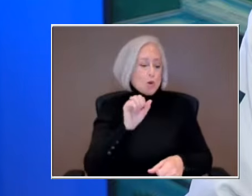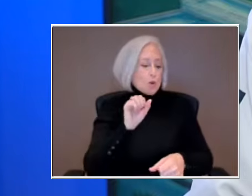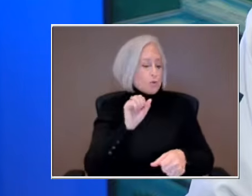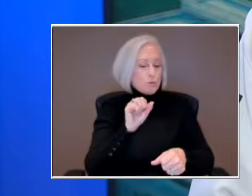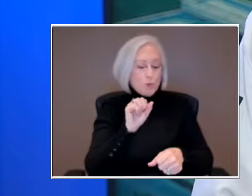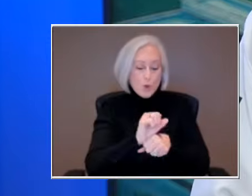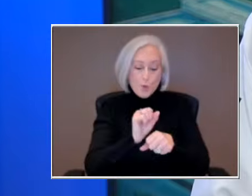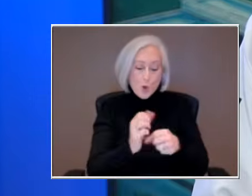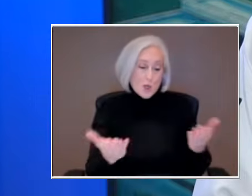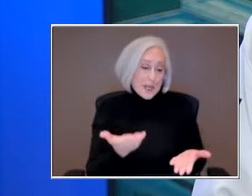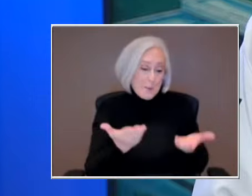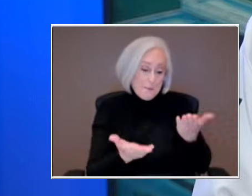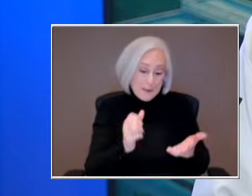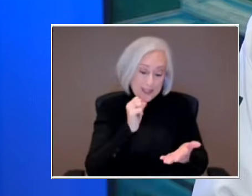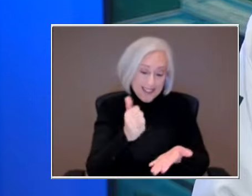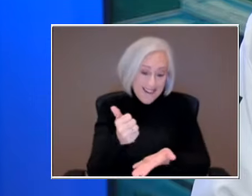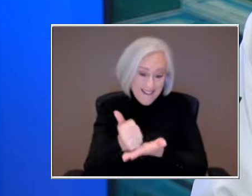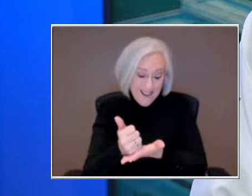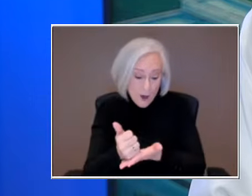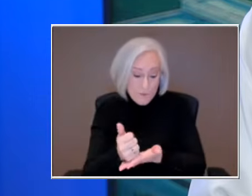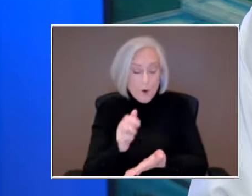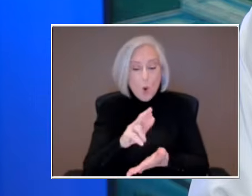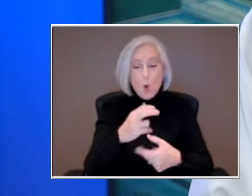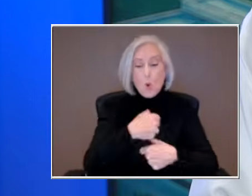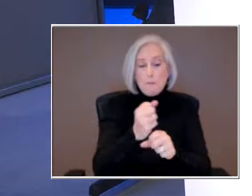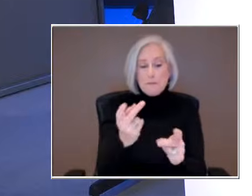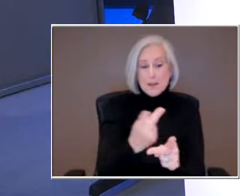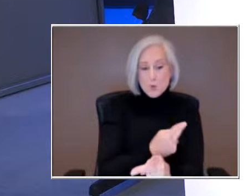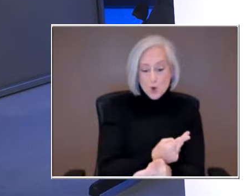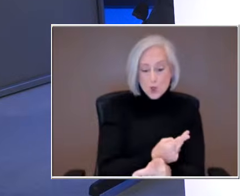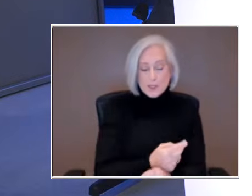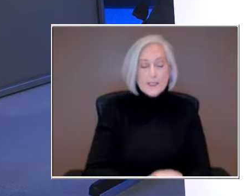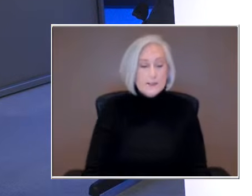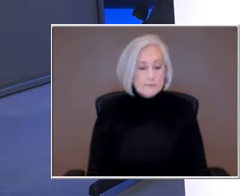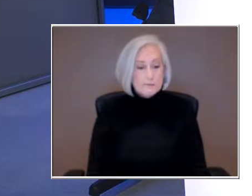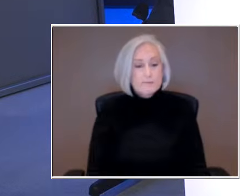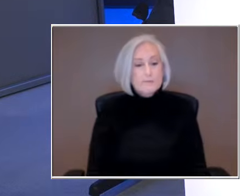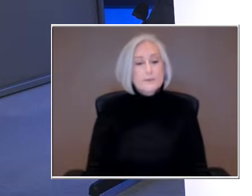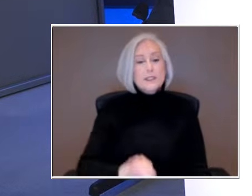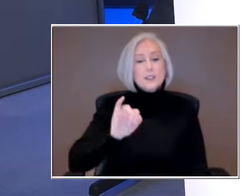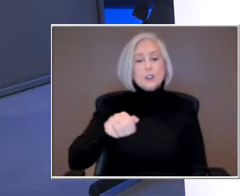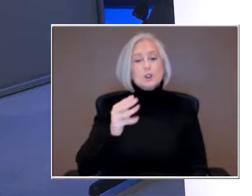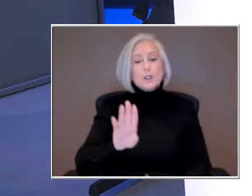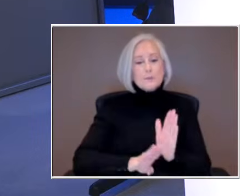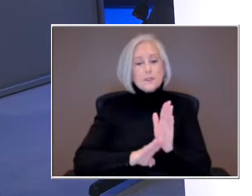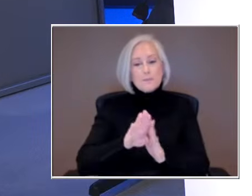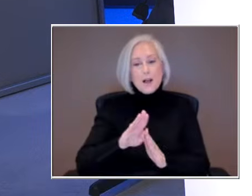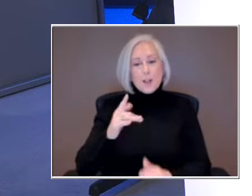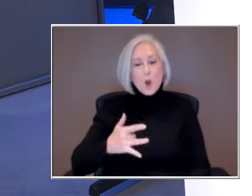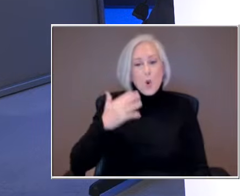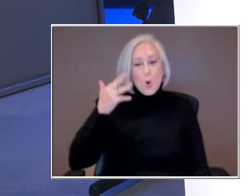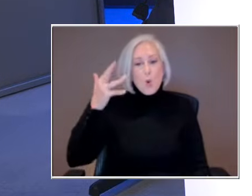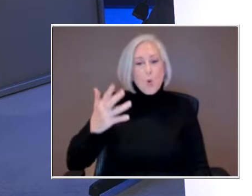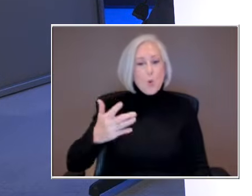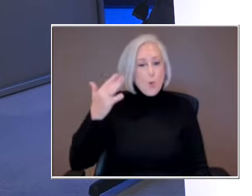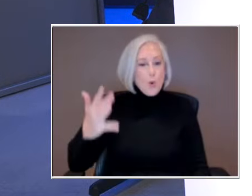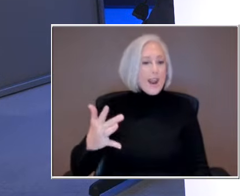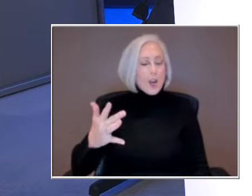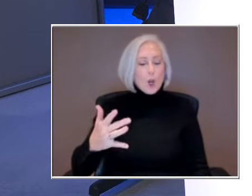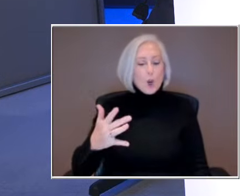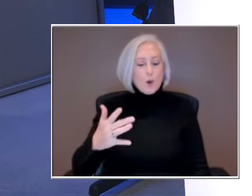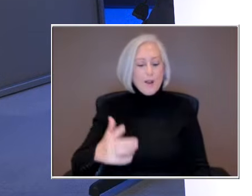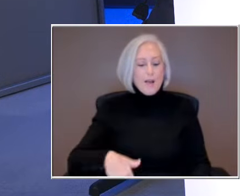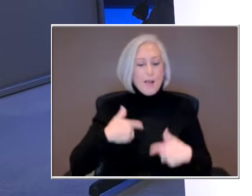could make things worse. Dr. Doolittle, Jim developed this rare but life-threatening condition during